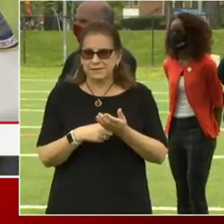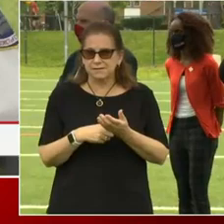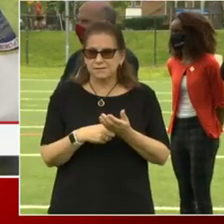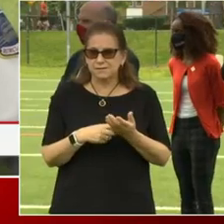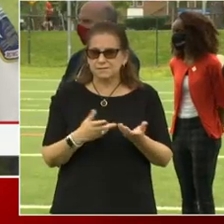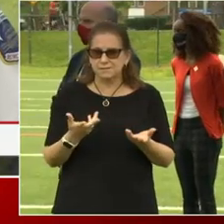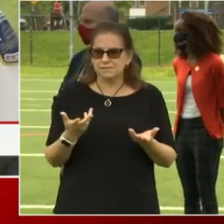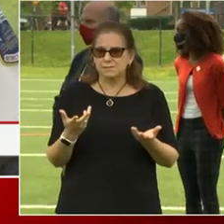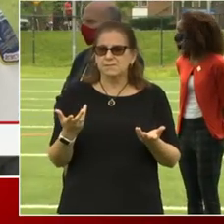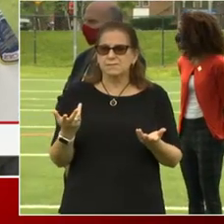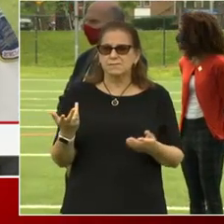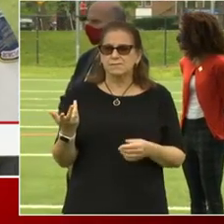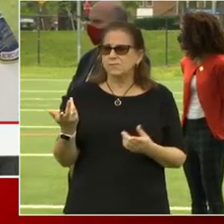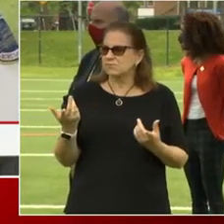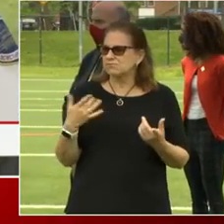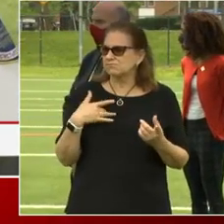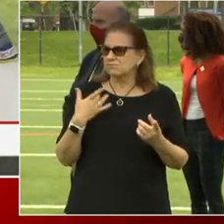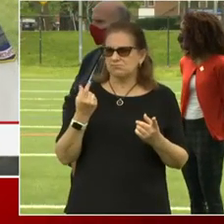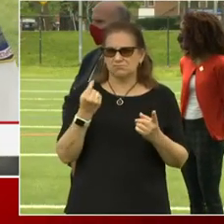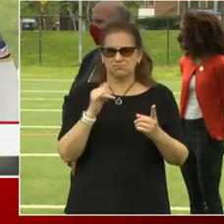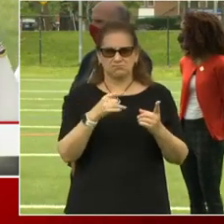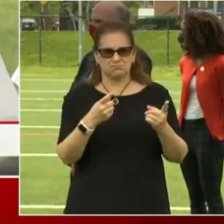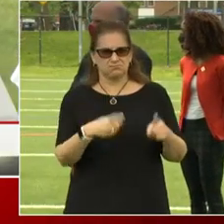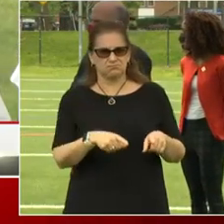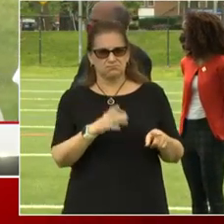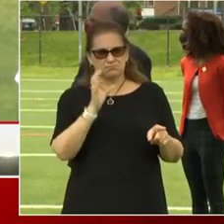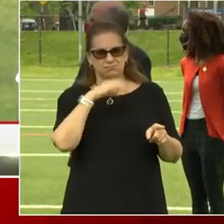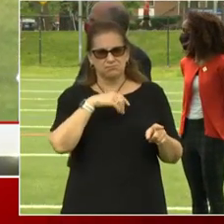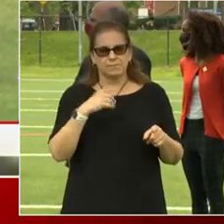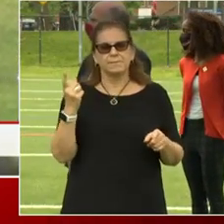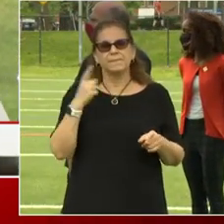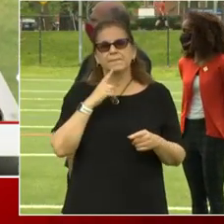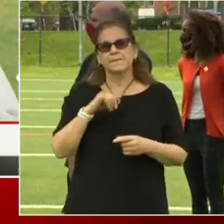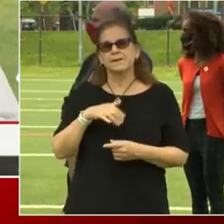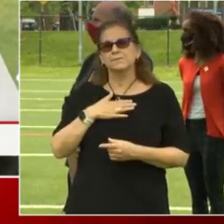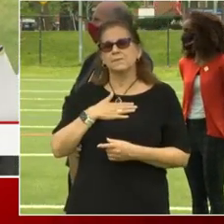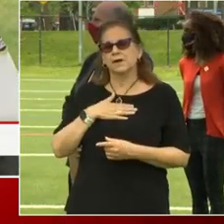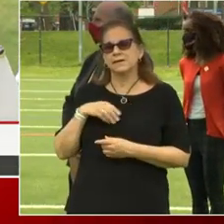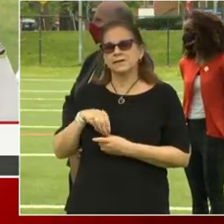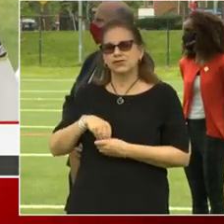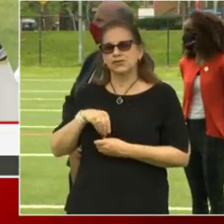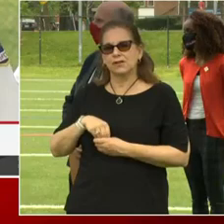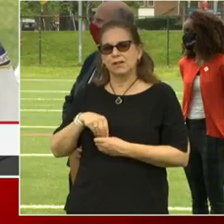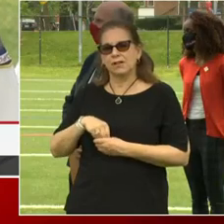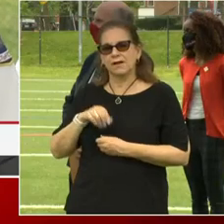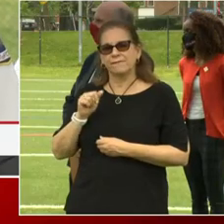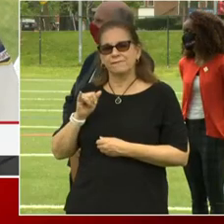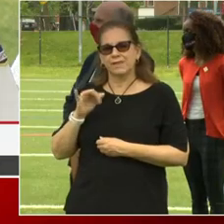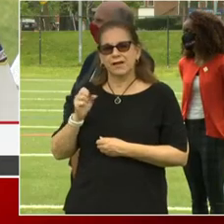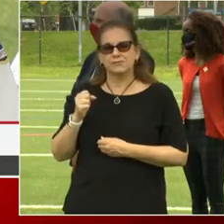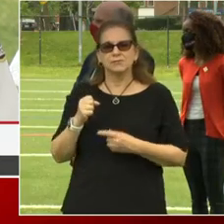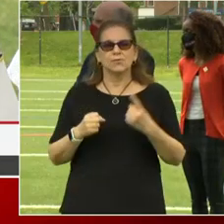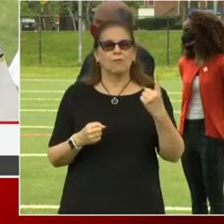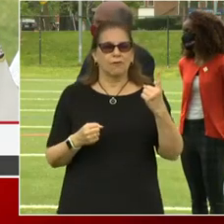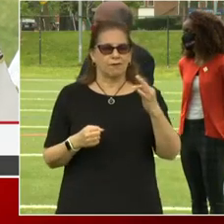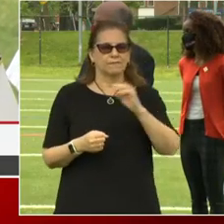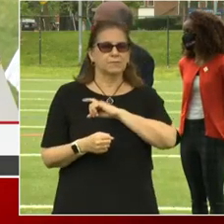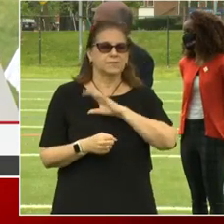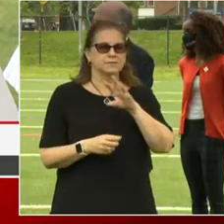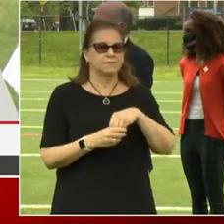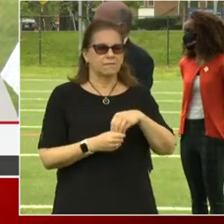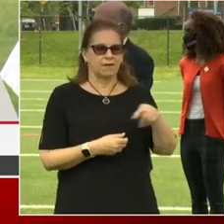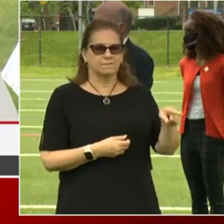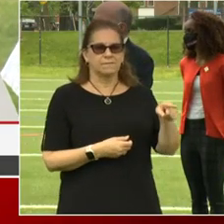on here? Yeah, so our internal affairs, well, first of all, let me back up a little bit. So one of the officers that was involved was a probationary officer.